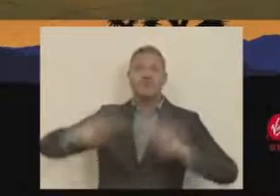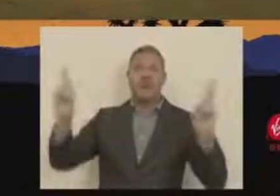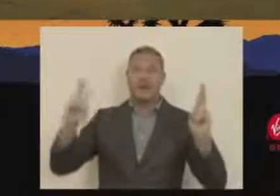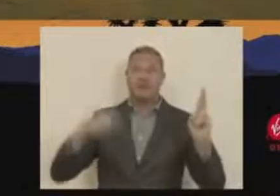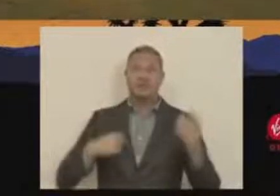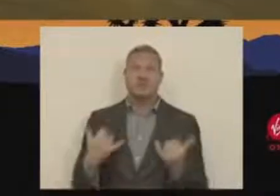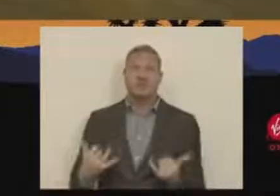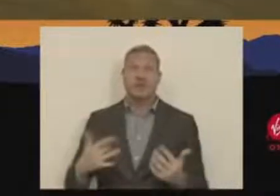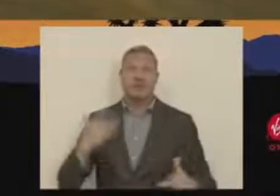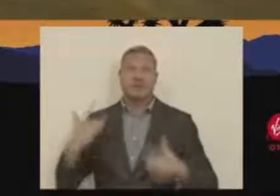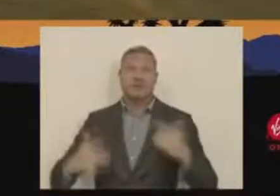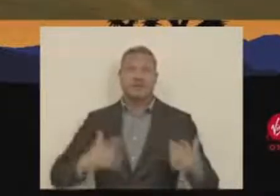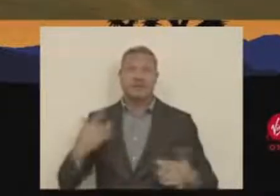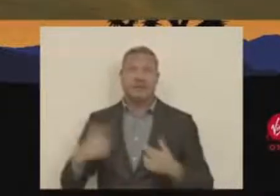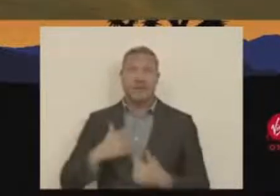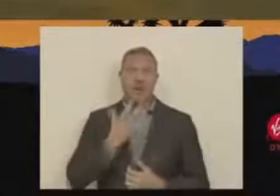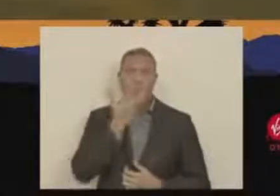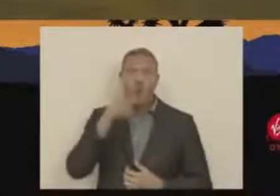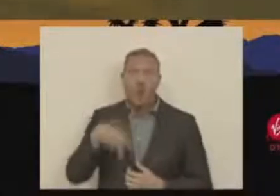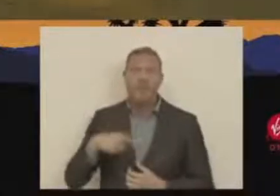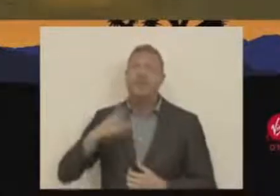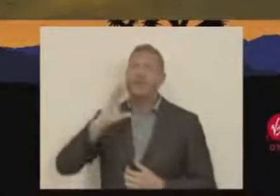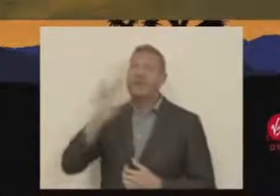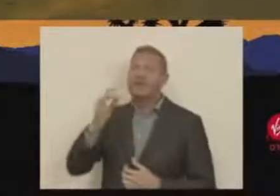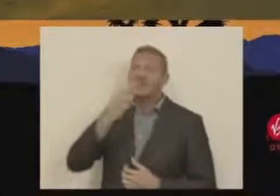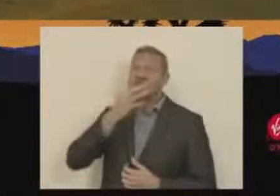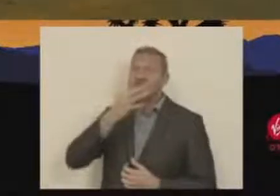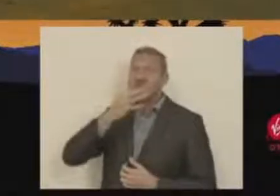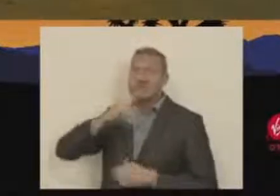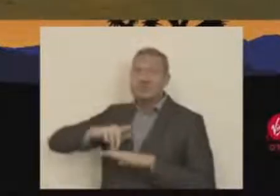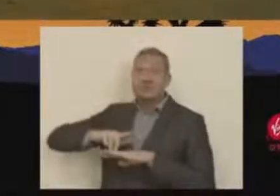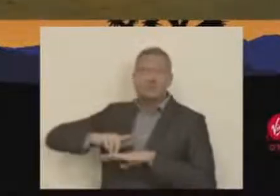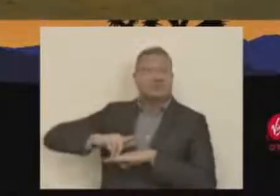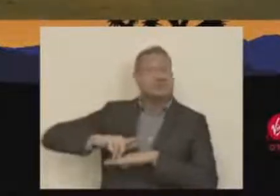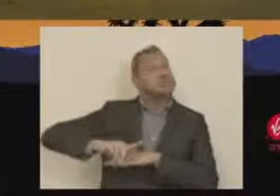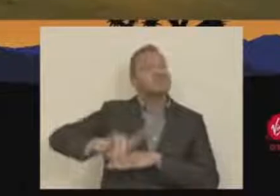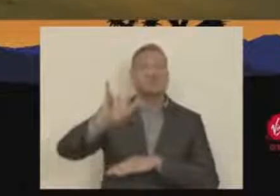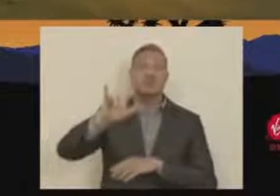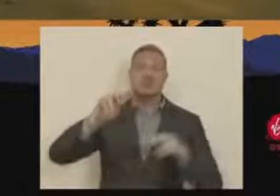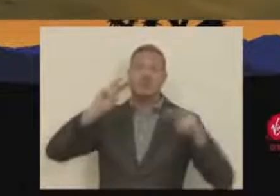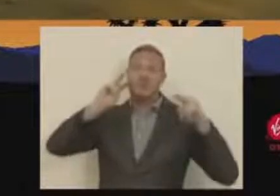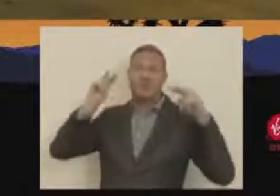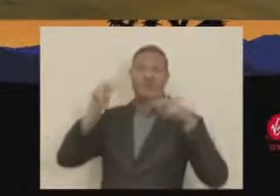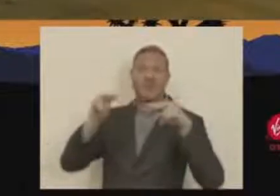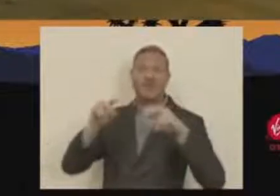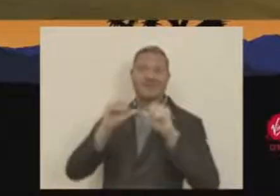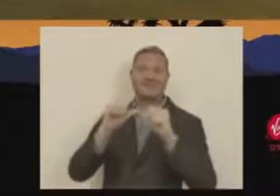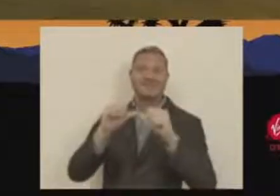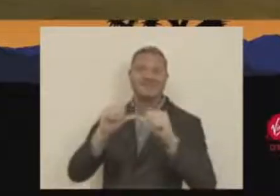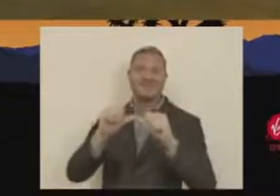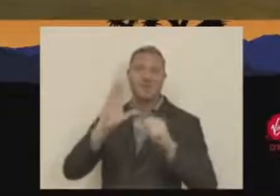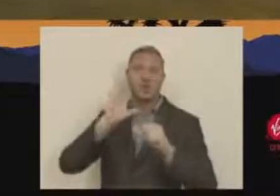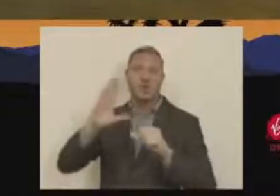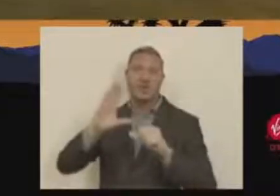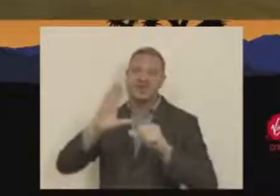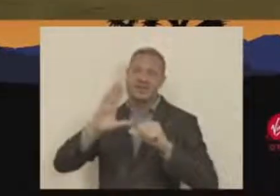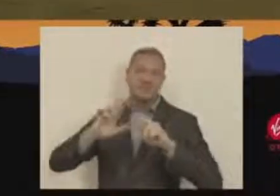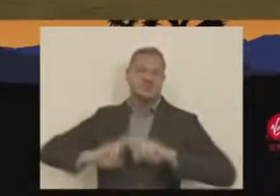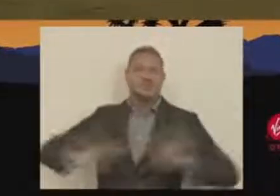exciting. We're going to be taking off quite soon, so stay tuned, keep watching the screens, and we'll be wheels up in no time.